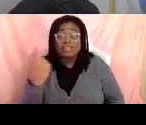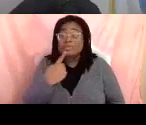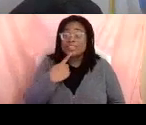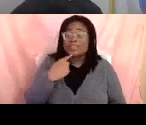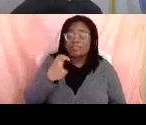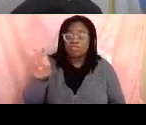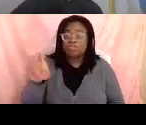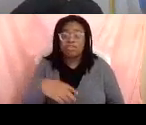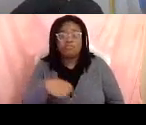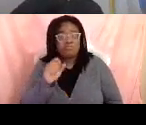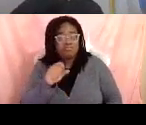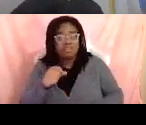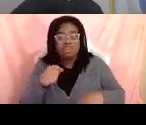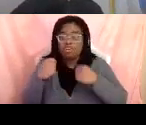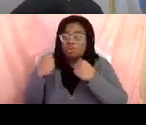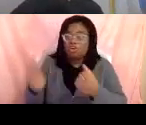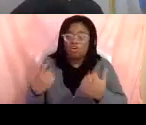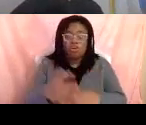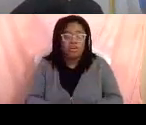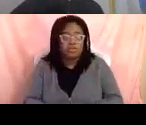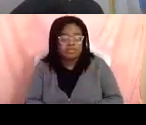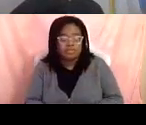car, right?